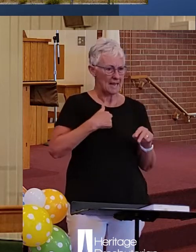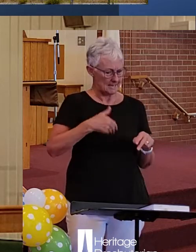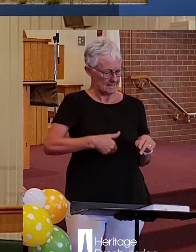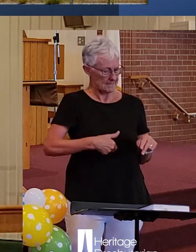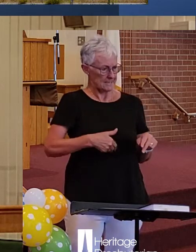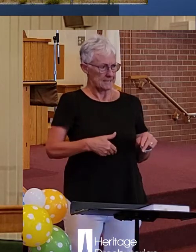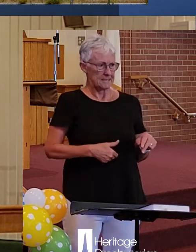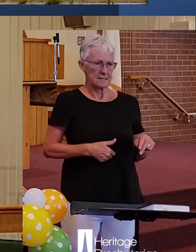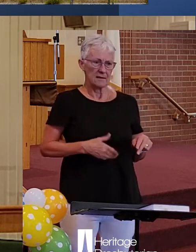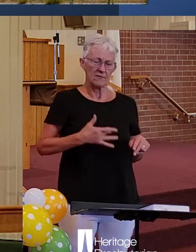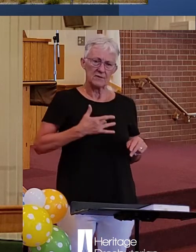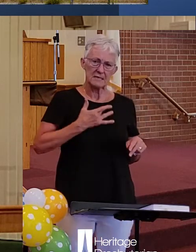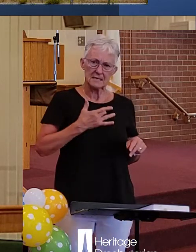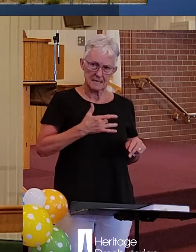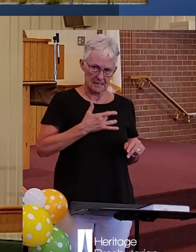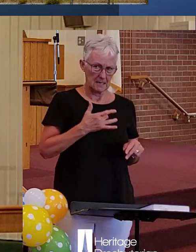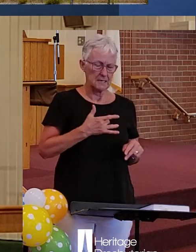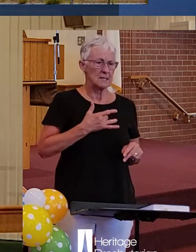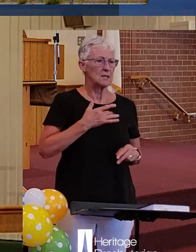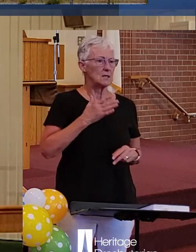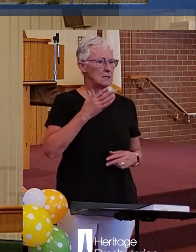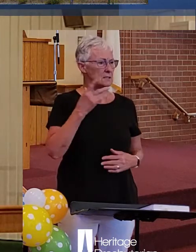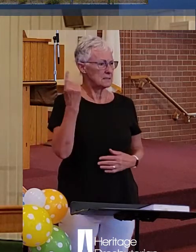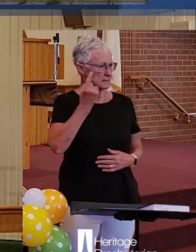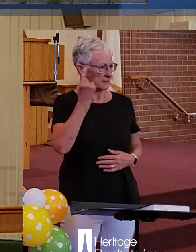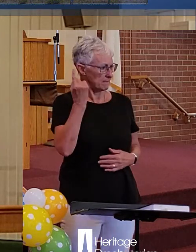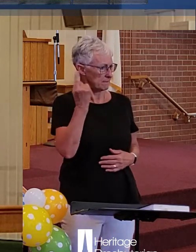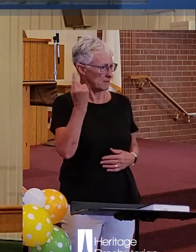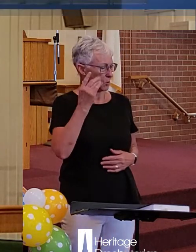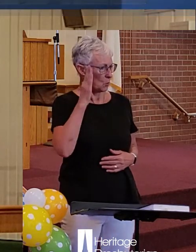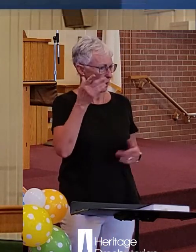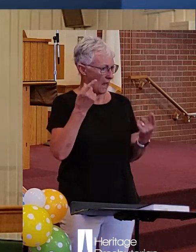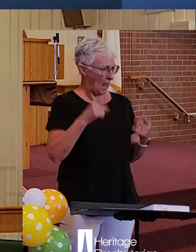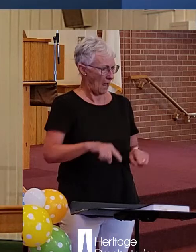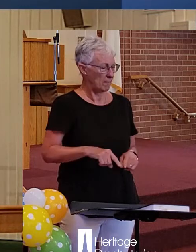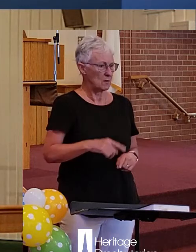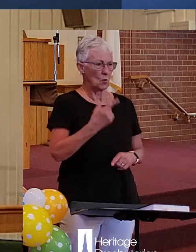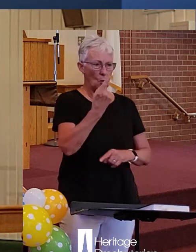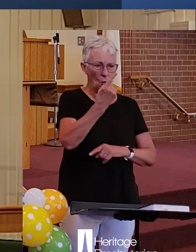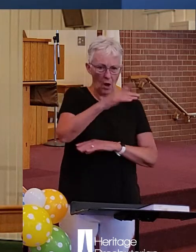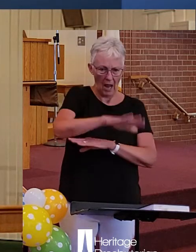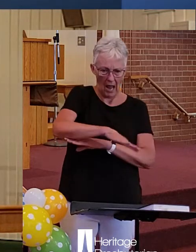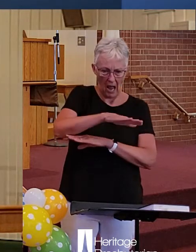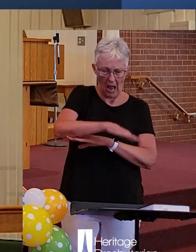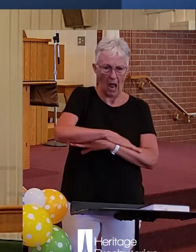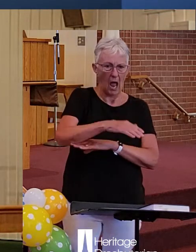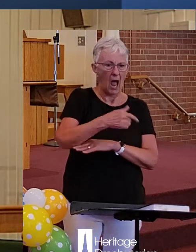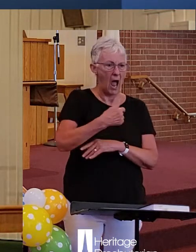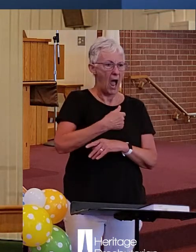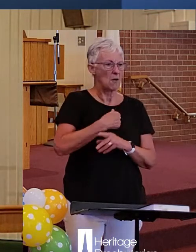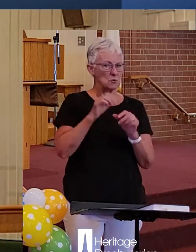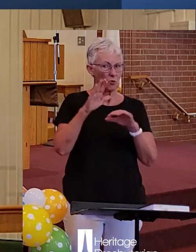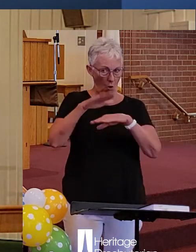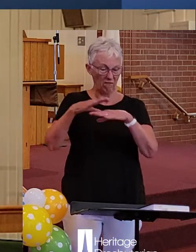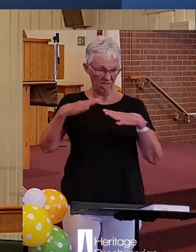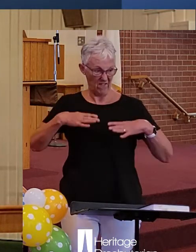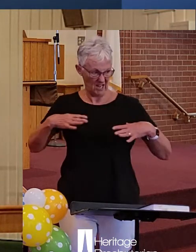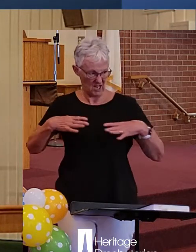you then what it was. I couldn't tell you now. But one afternoon, I left the condo I was staying